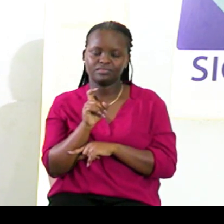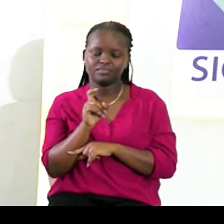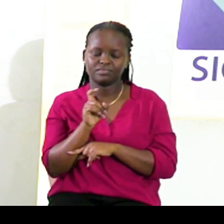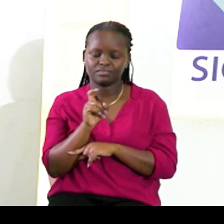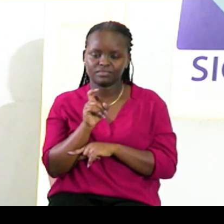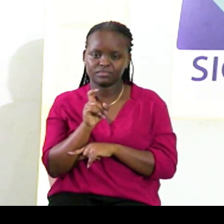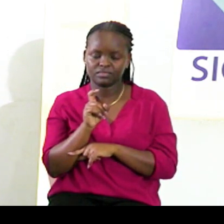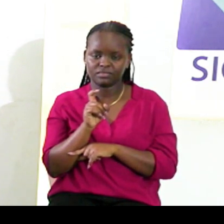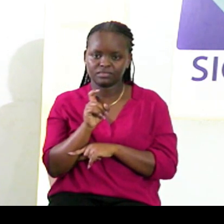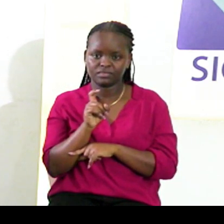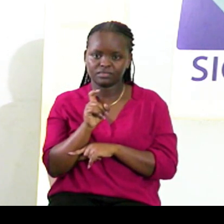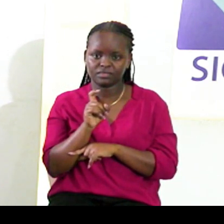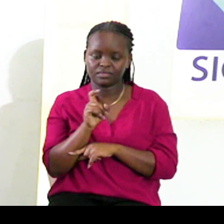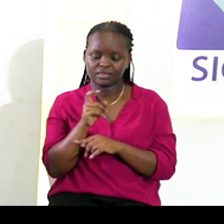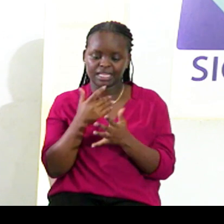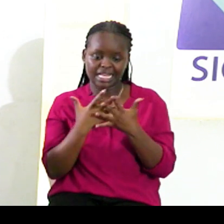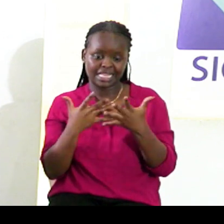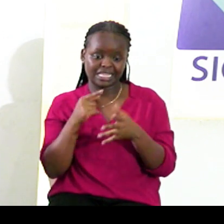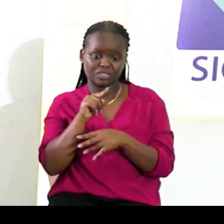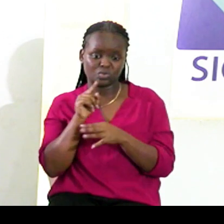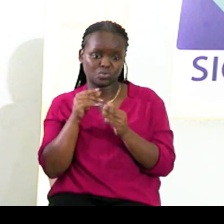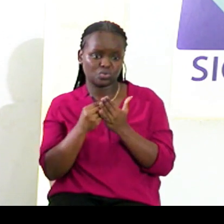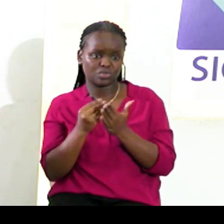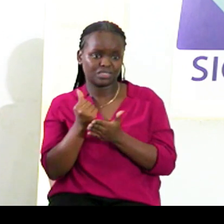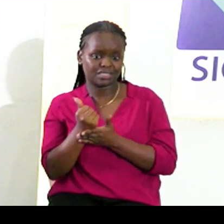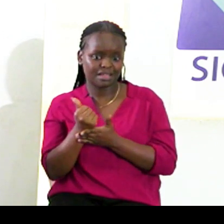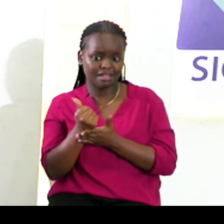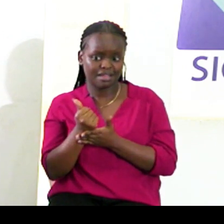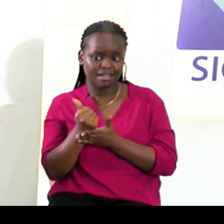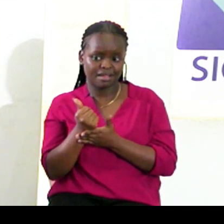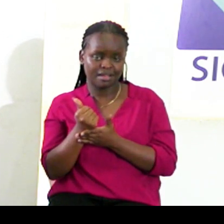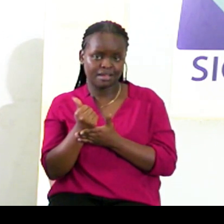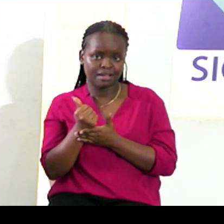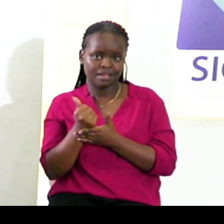Like the products you sell, and